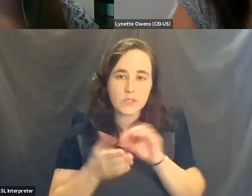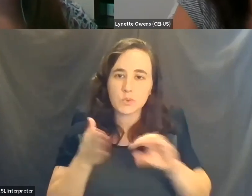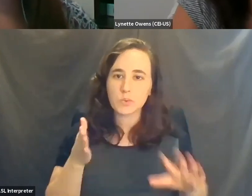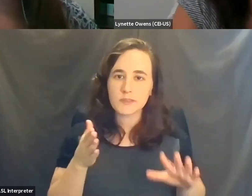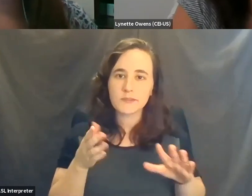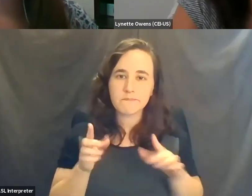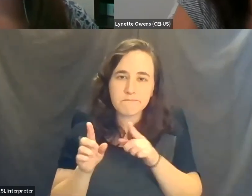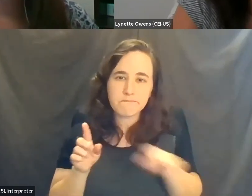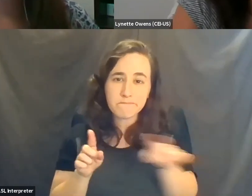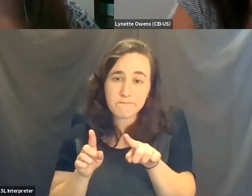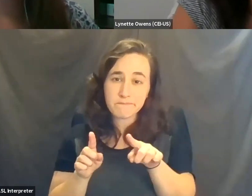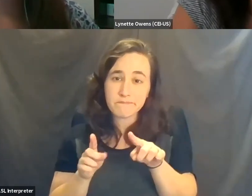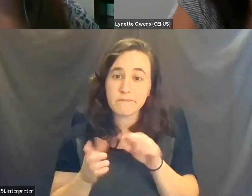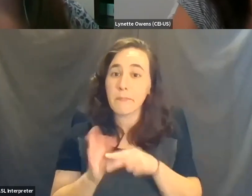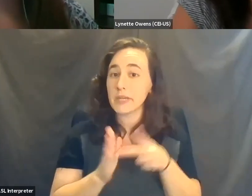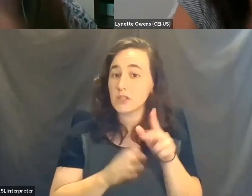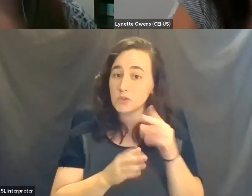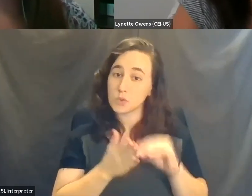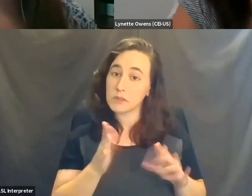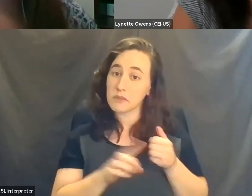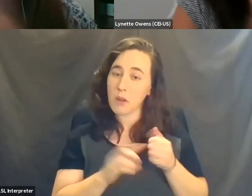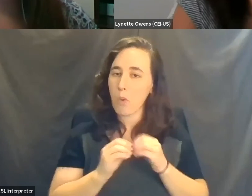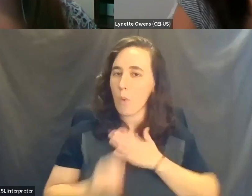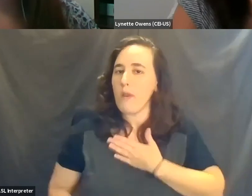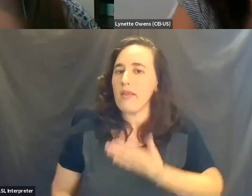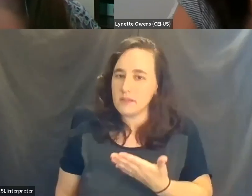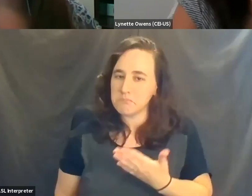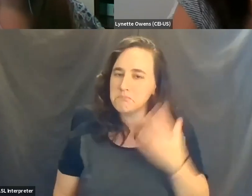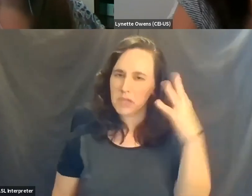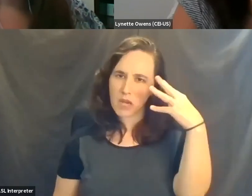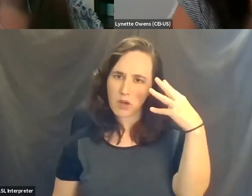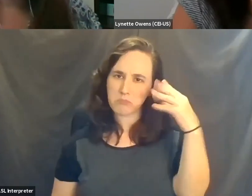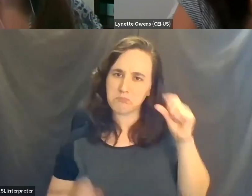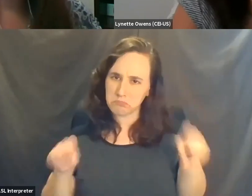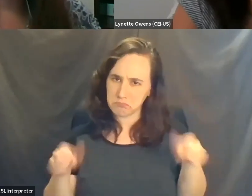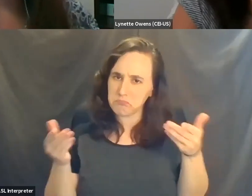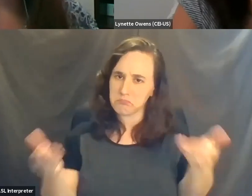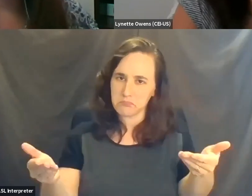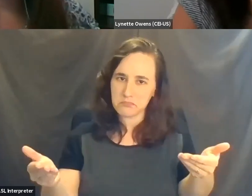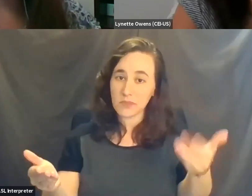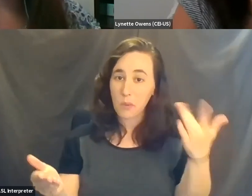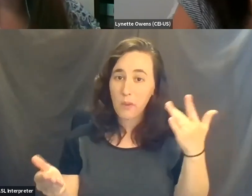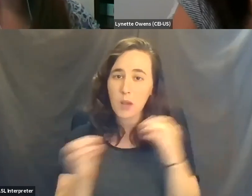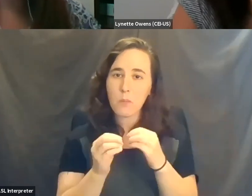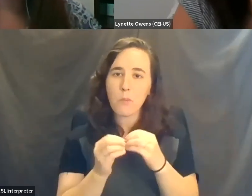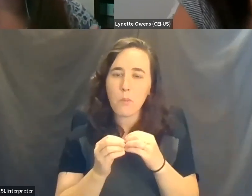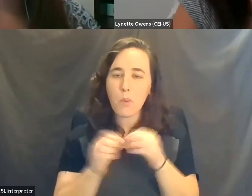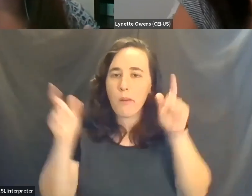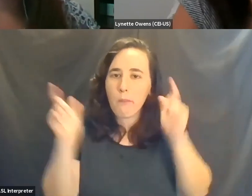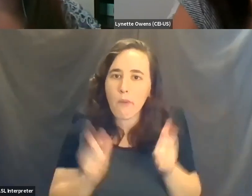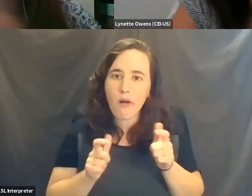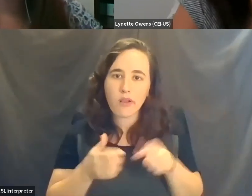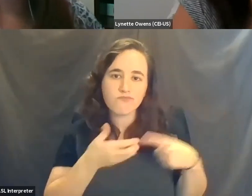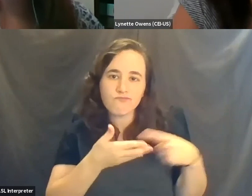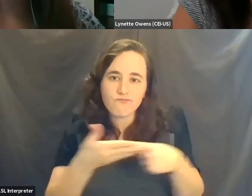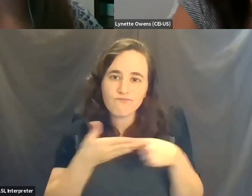to have students wanting to turn cameras on. And I think that that's because it's a smaller conversation. There's people depending on you